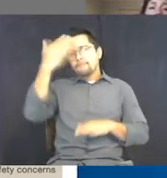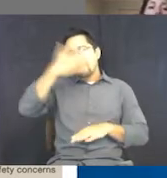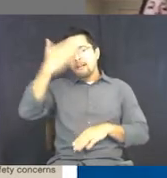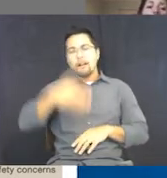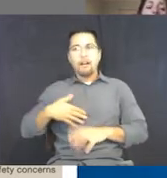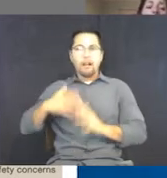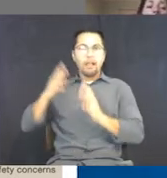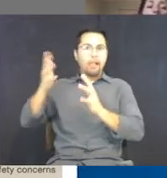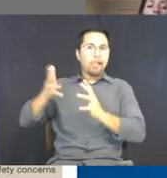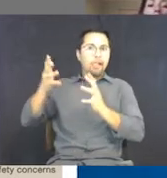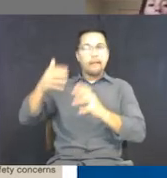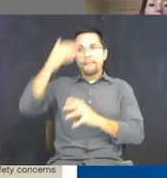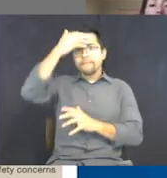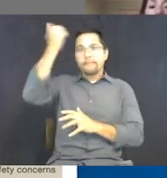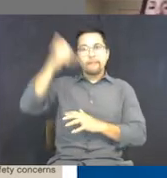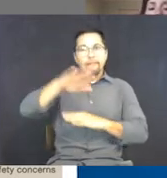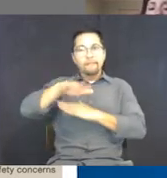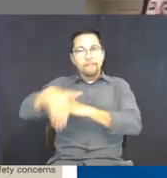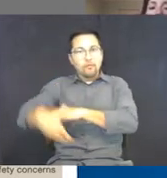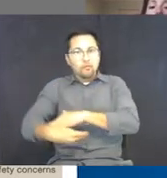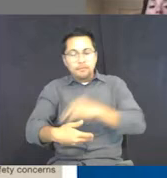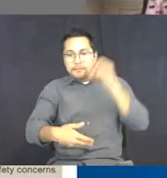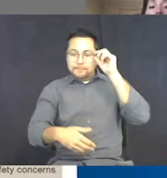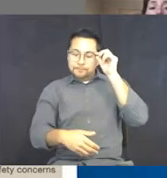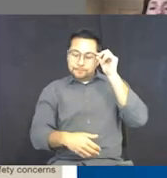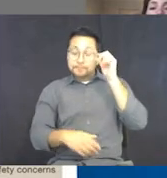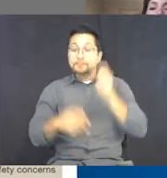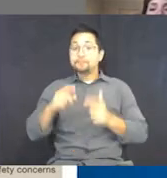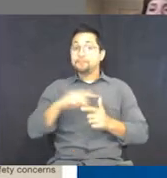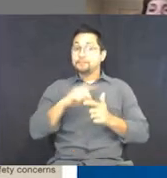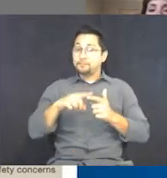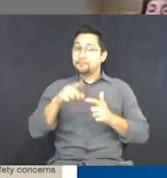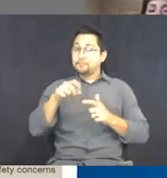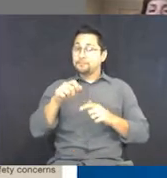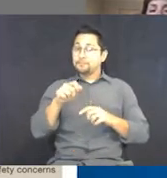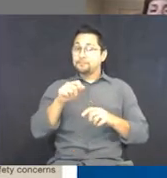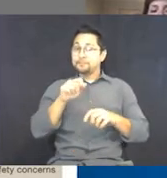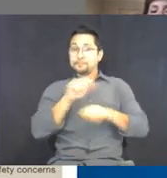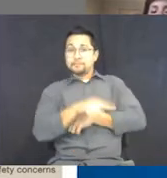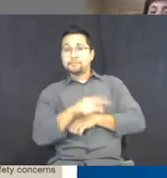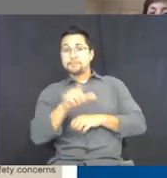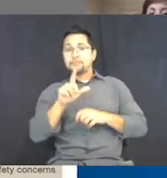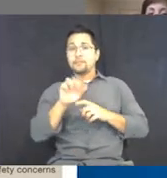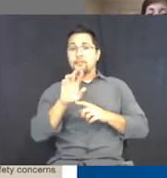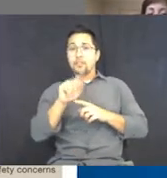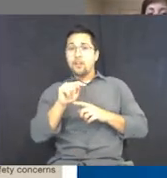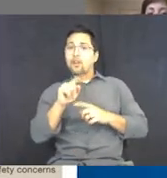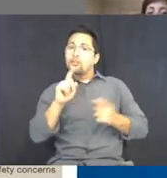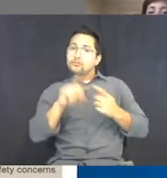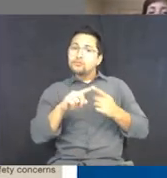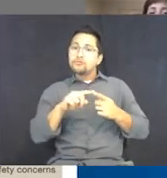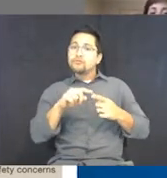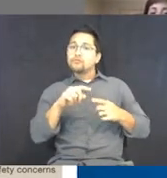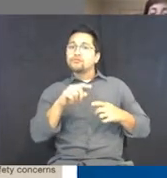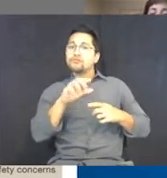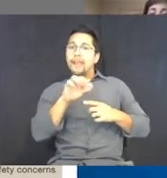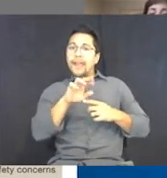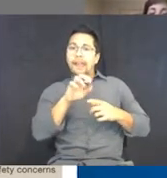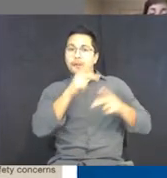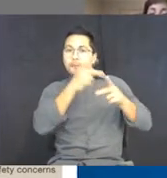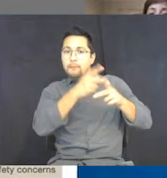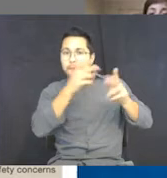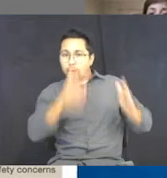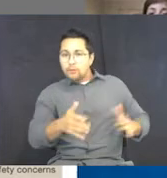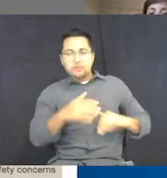left open during the night hours, then you can send an alert to a caregiver. Alerts can be